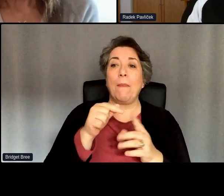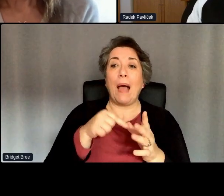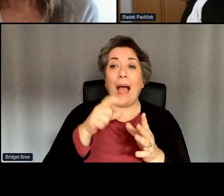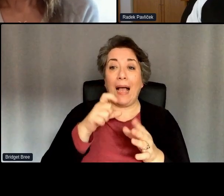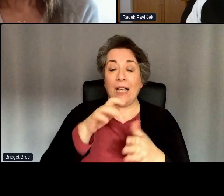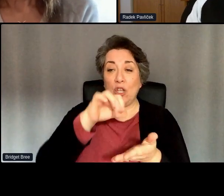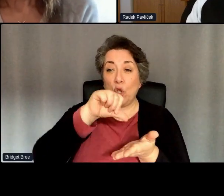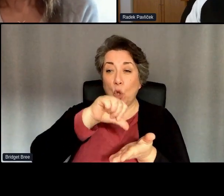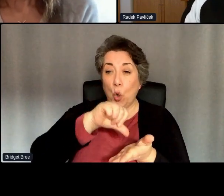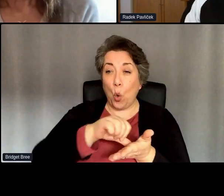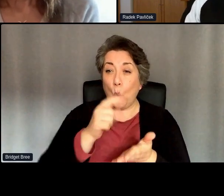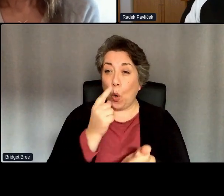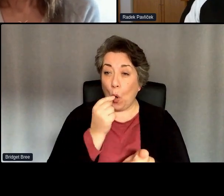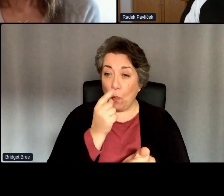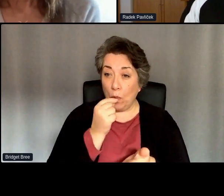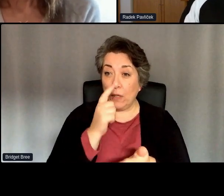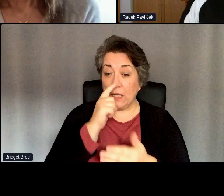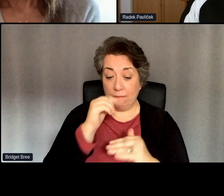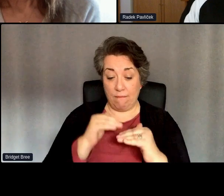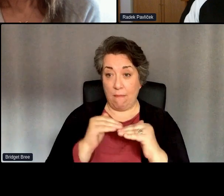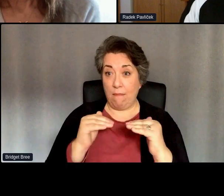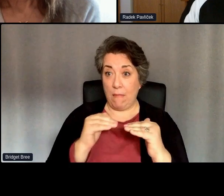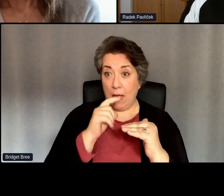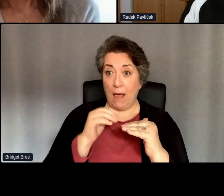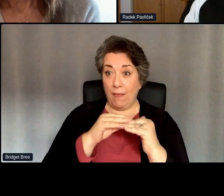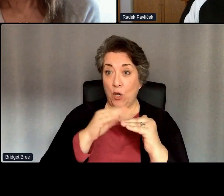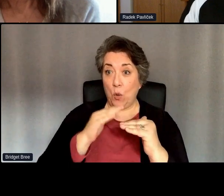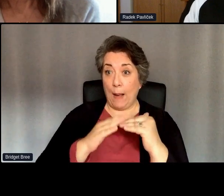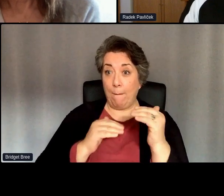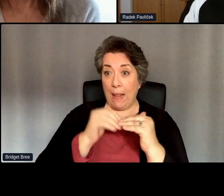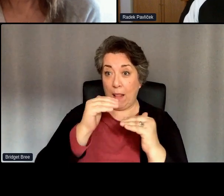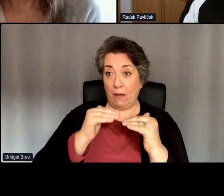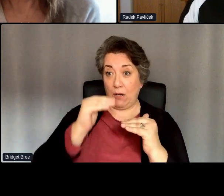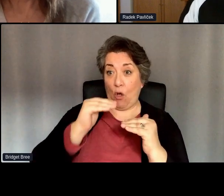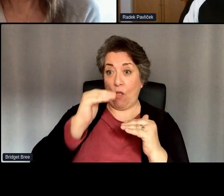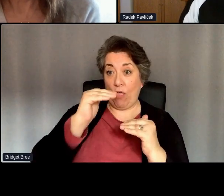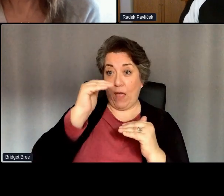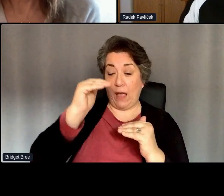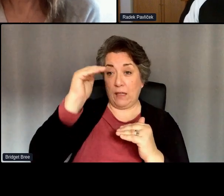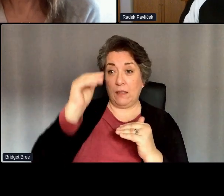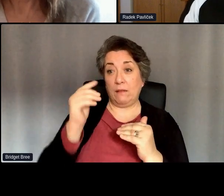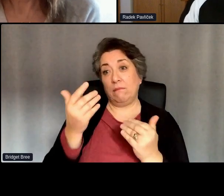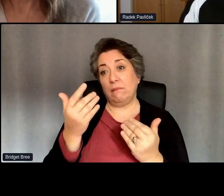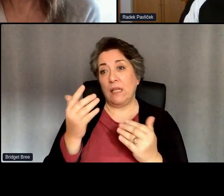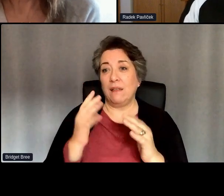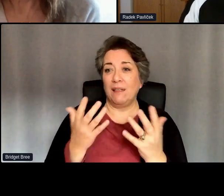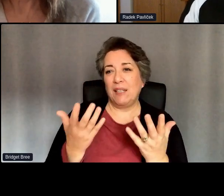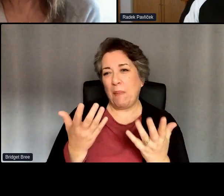build on that, depending also on your experience and what are your fields of focus in your daily work.